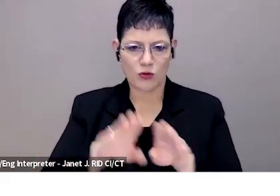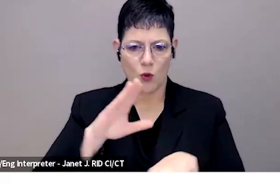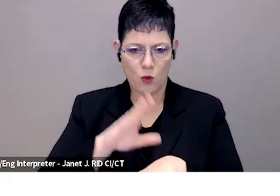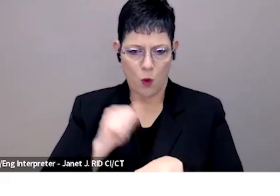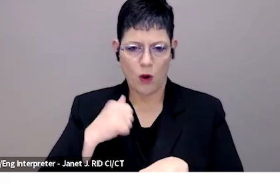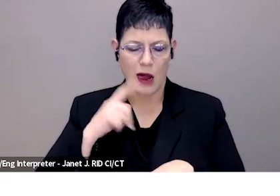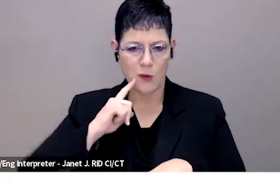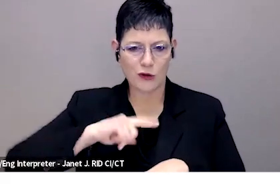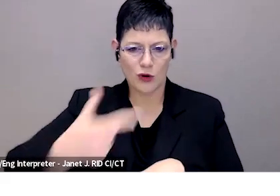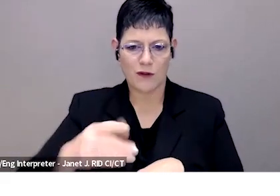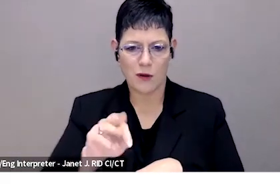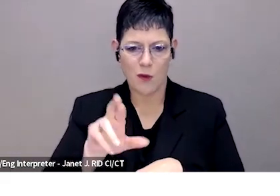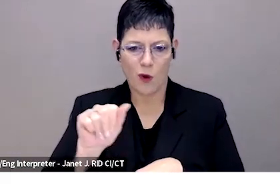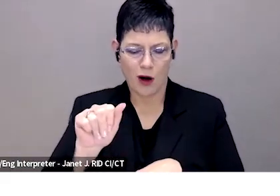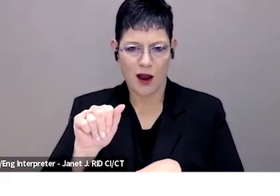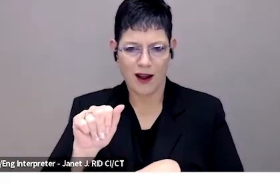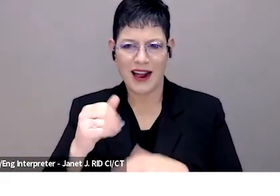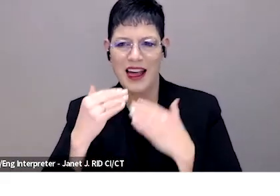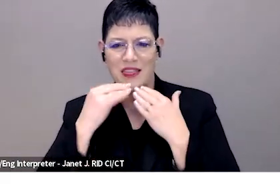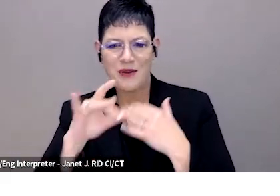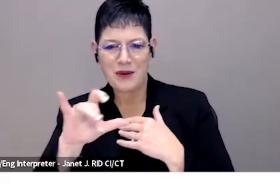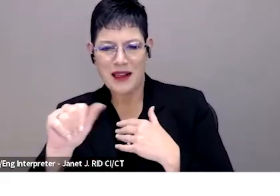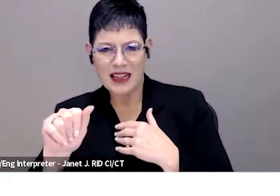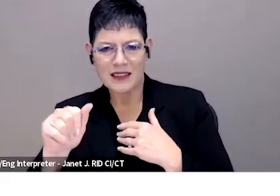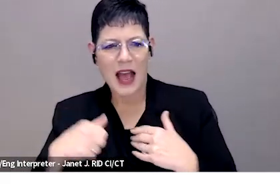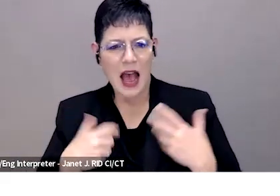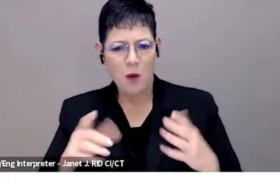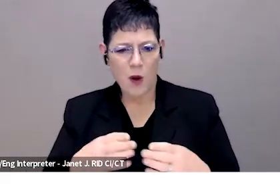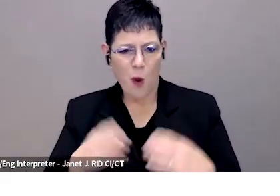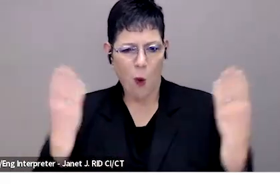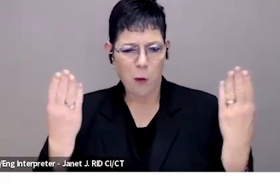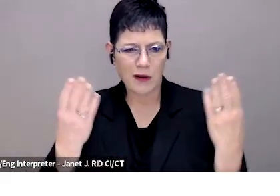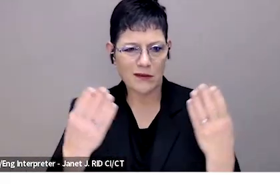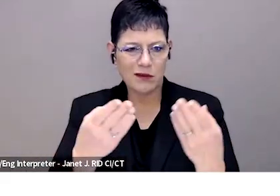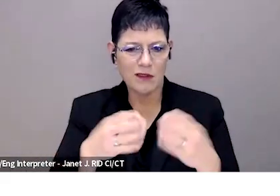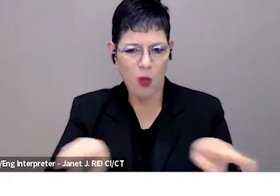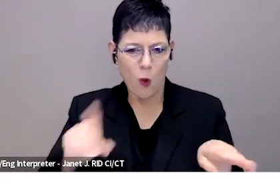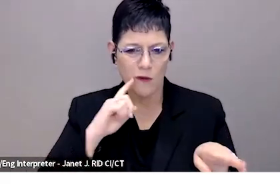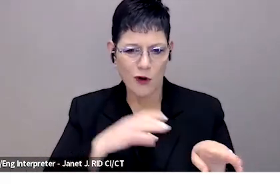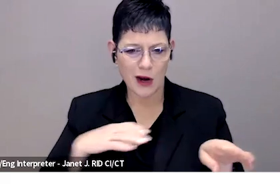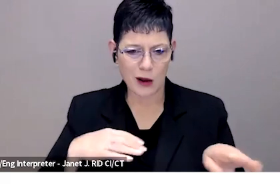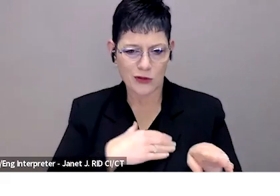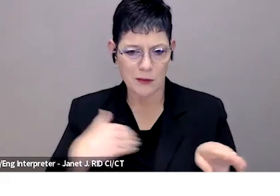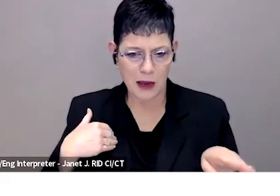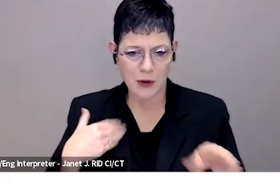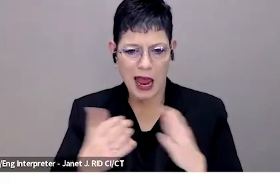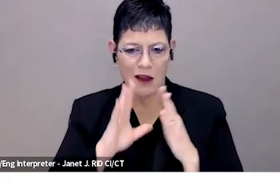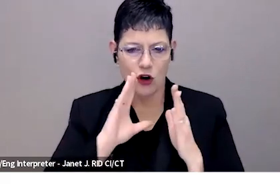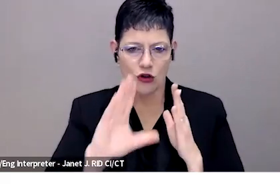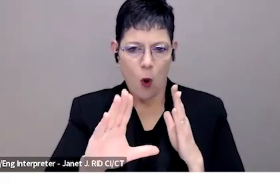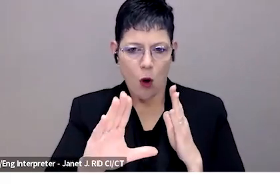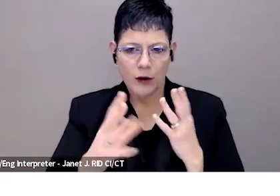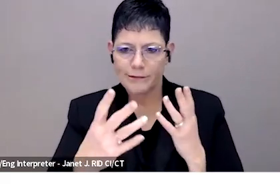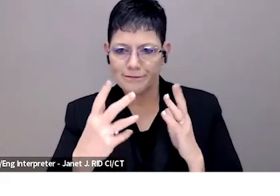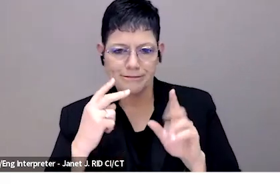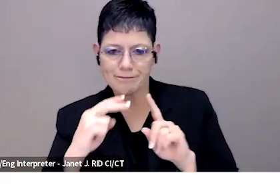turn it back over to Maura. Thank you, Melissa. I'd like to open the floor to council members and ask for your impressions